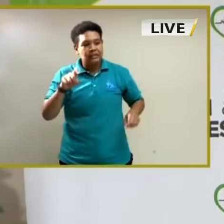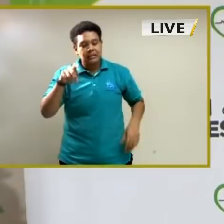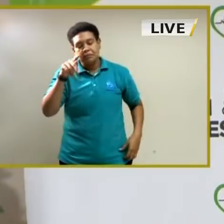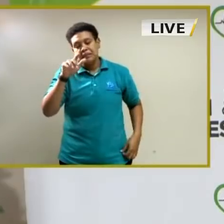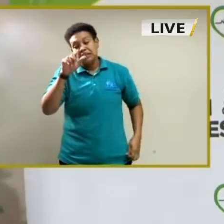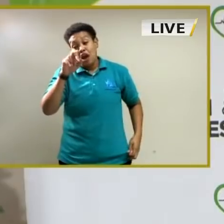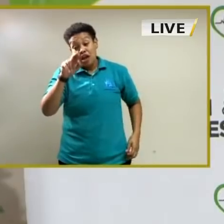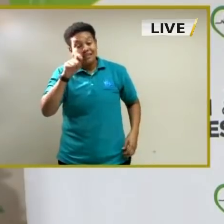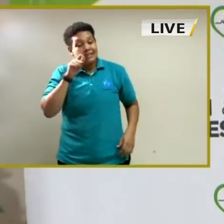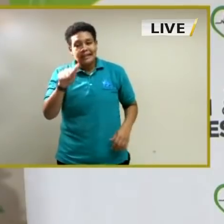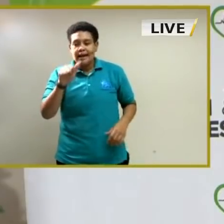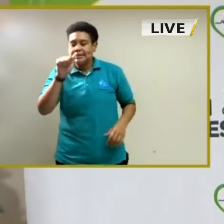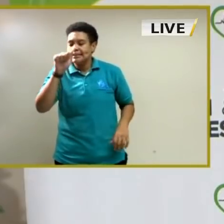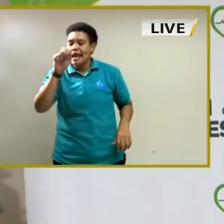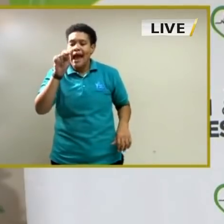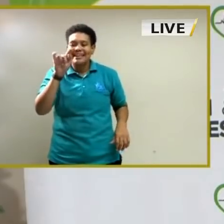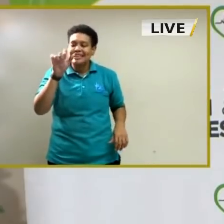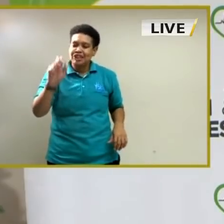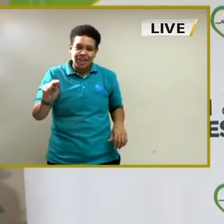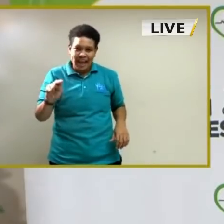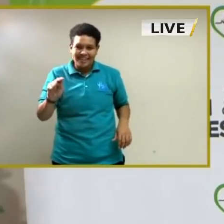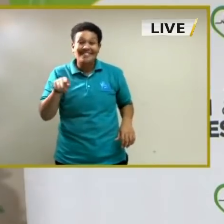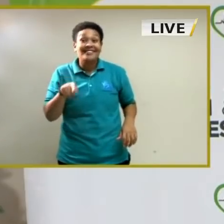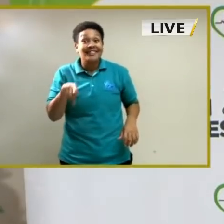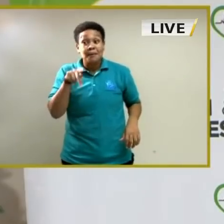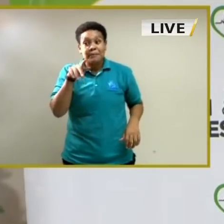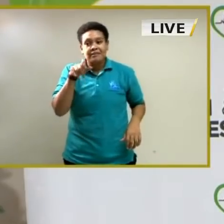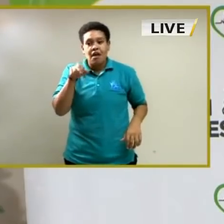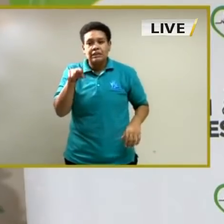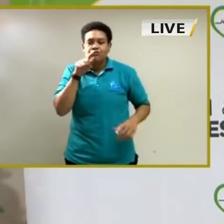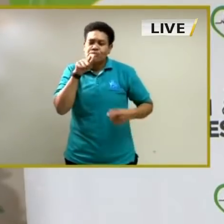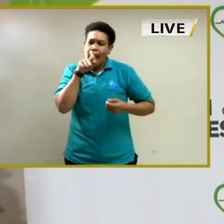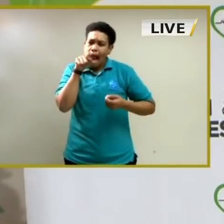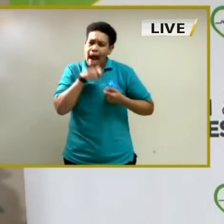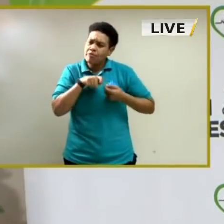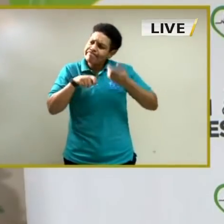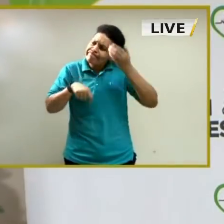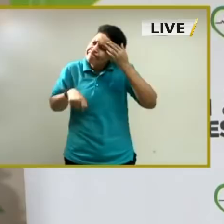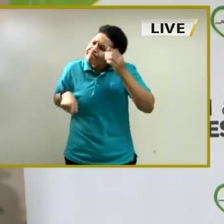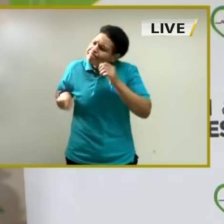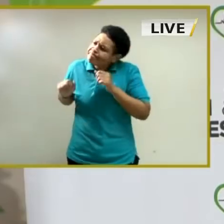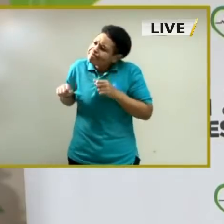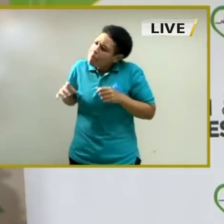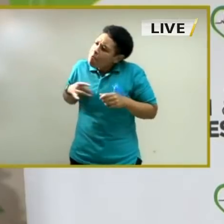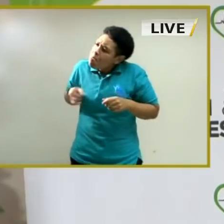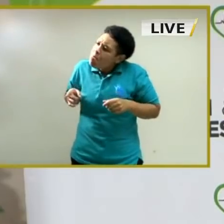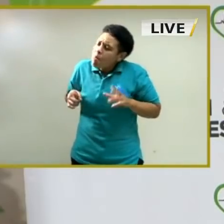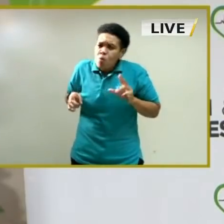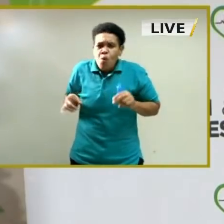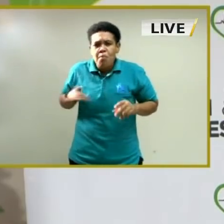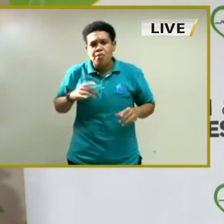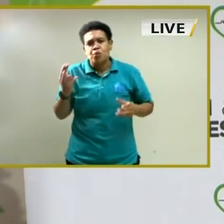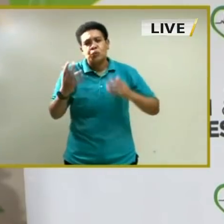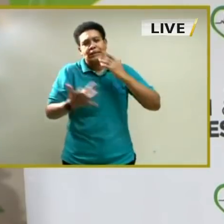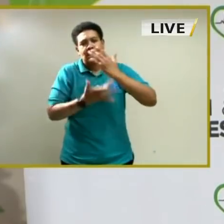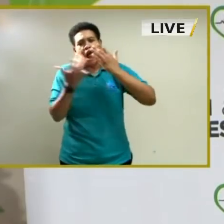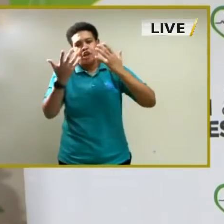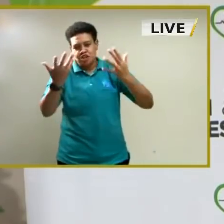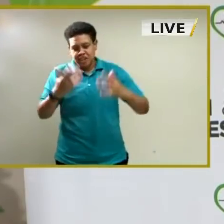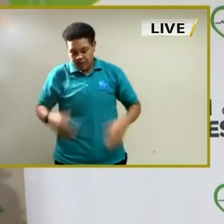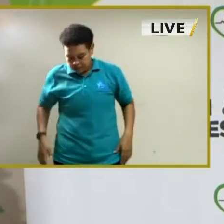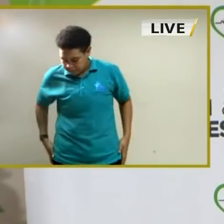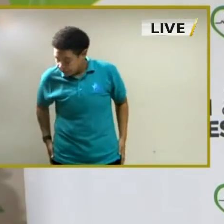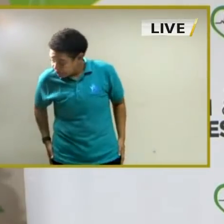PCR tests. So these are the most accurate tests that are done currently using the technology.